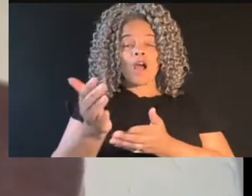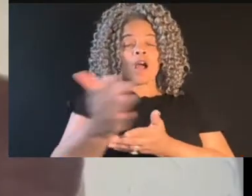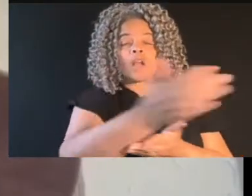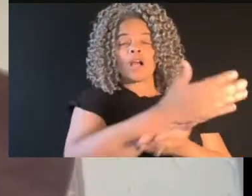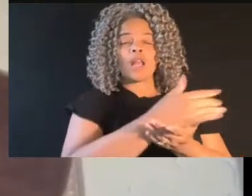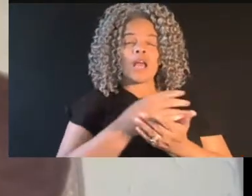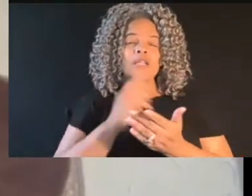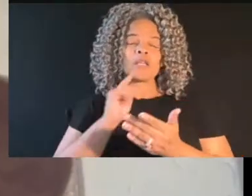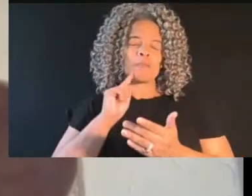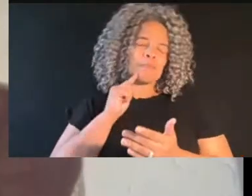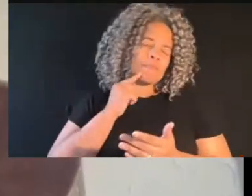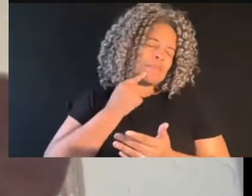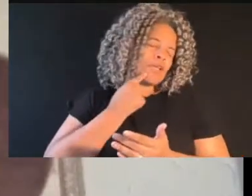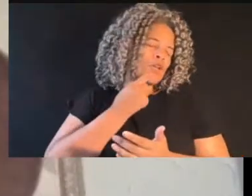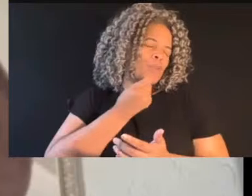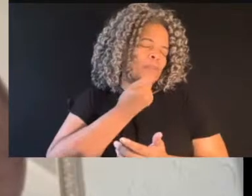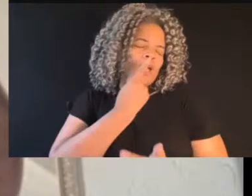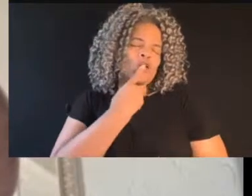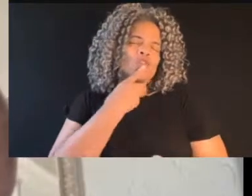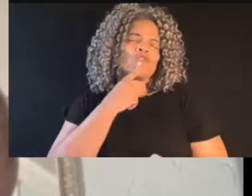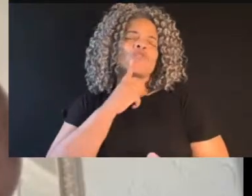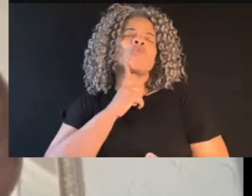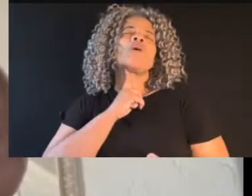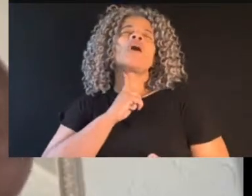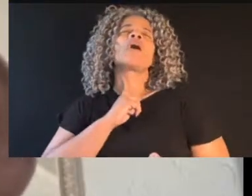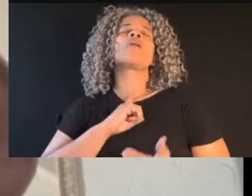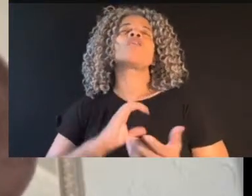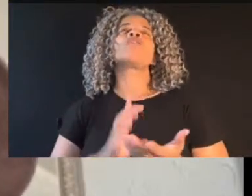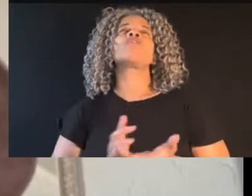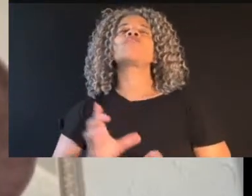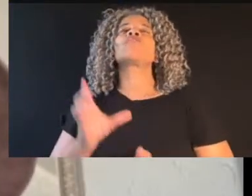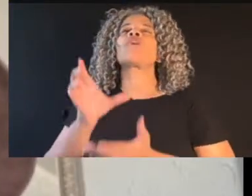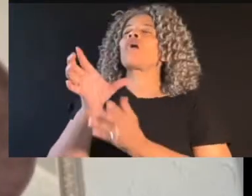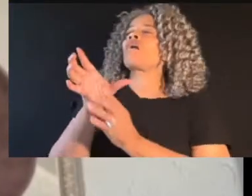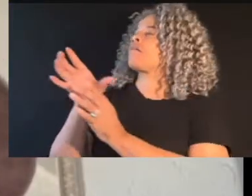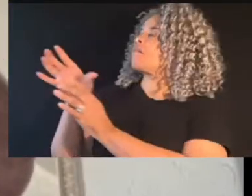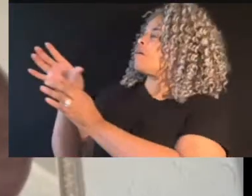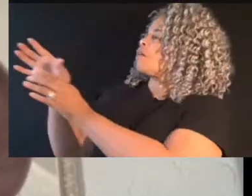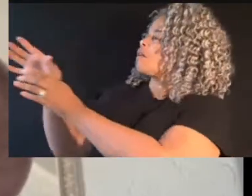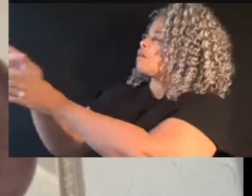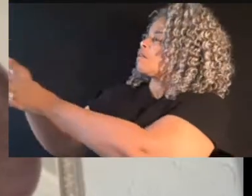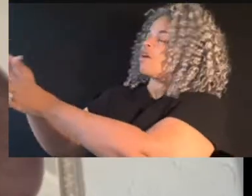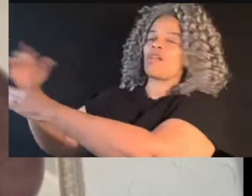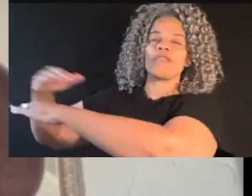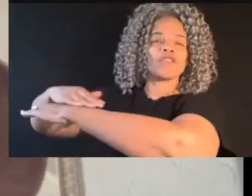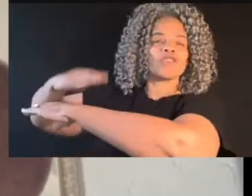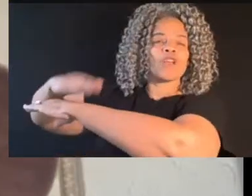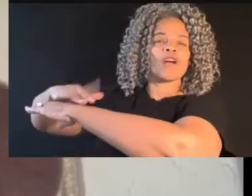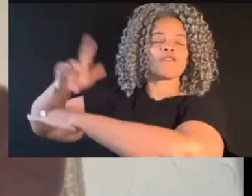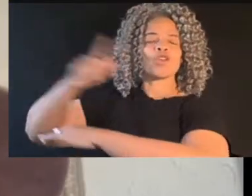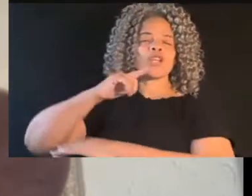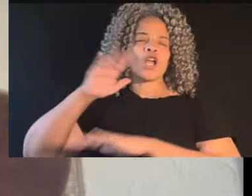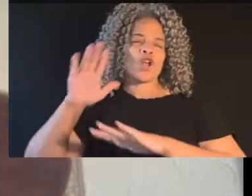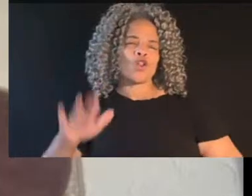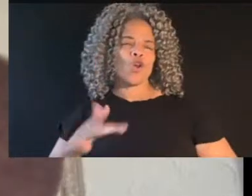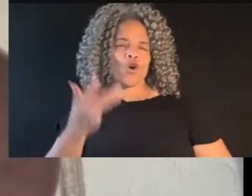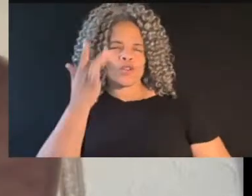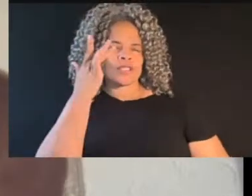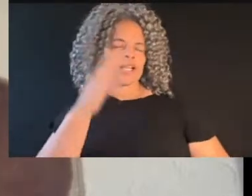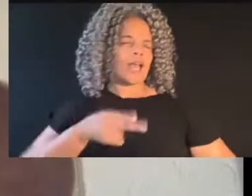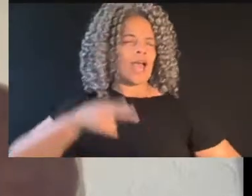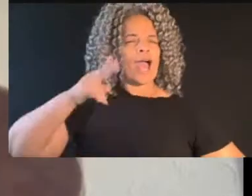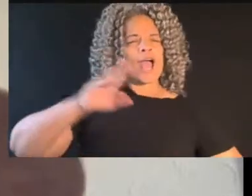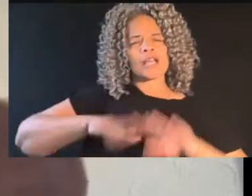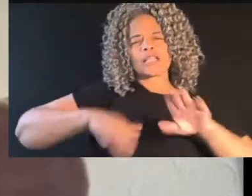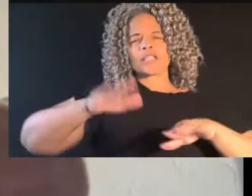pills you swallow in a jar on the shelf. You'll get low sick and high step. Put